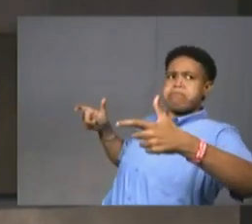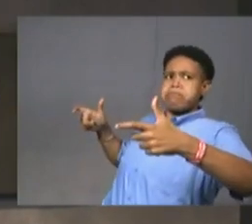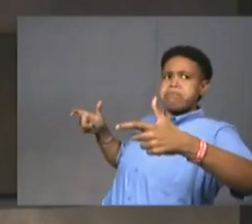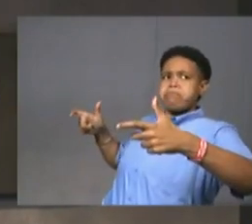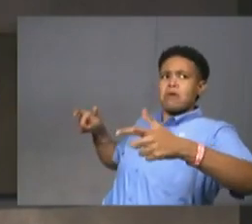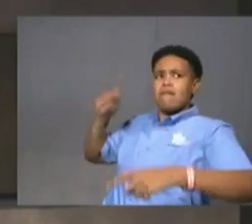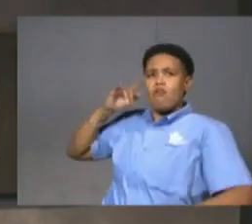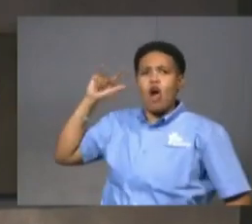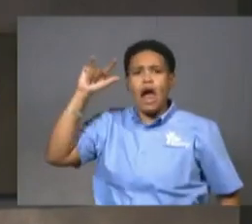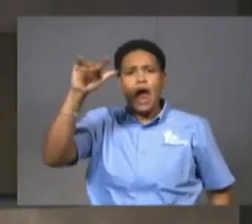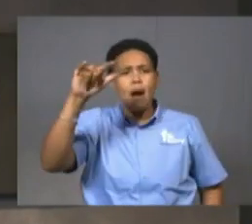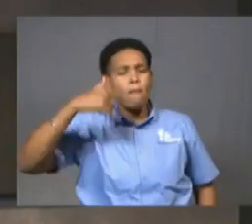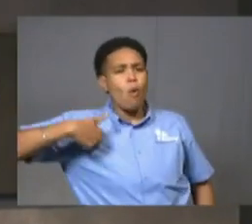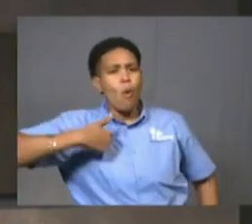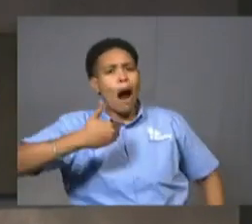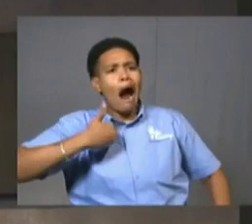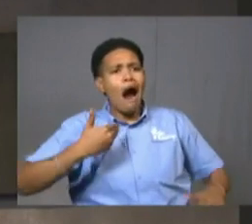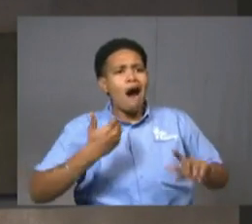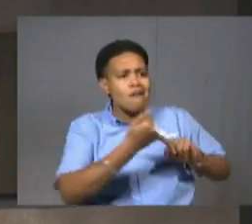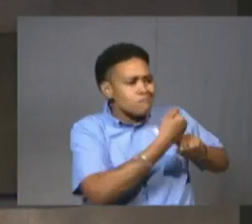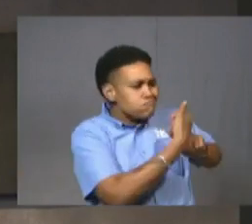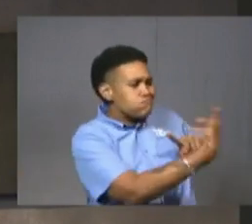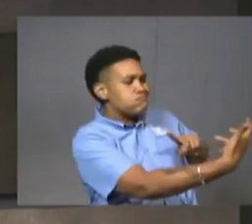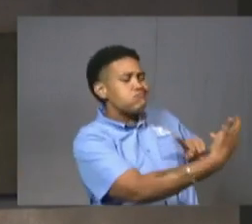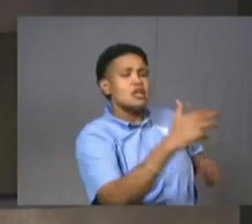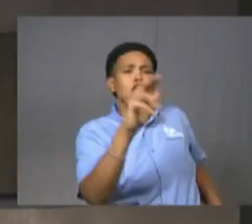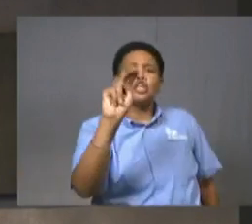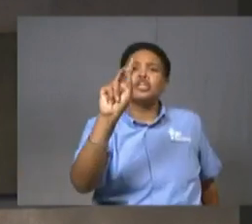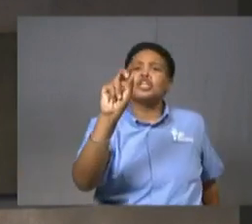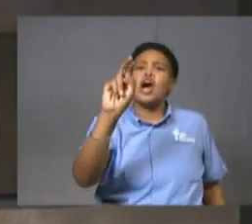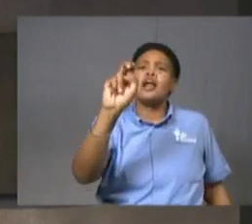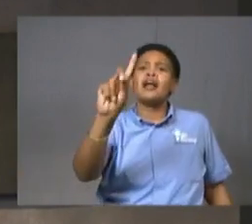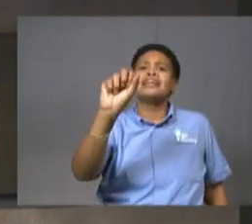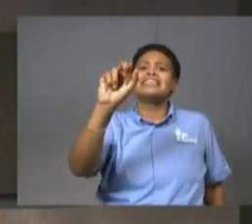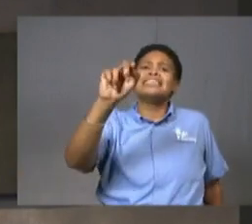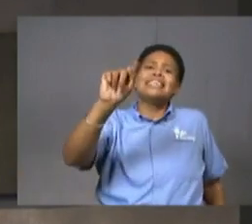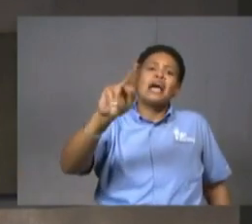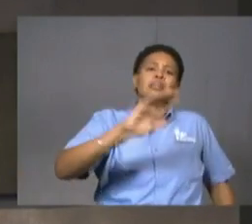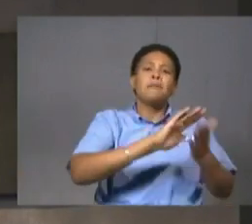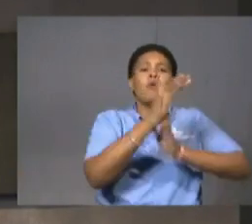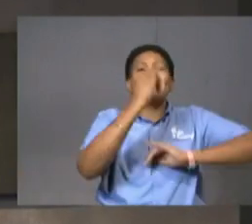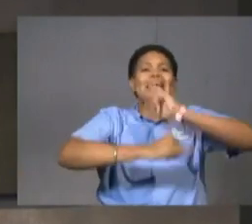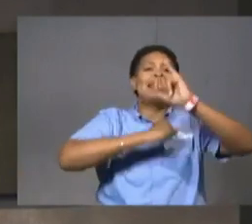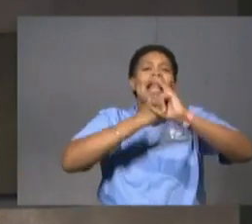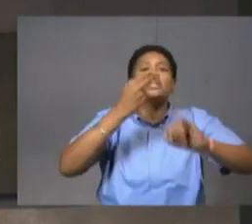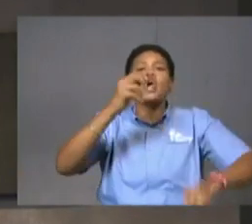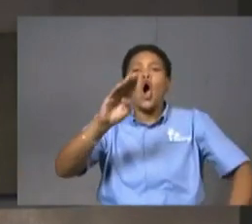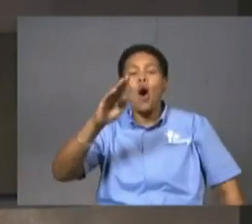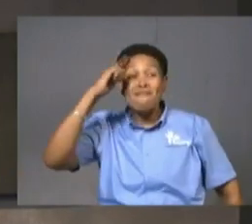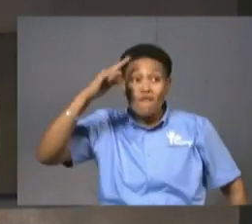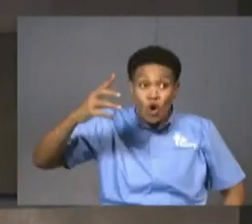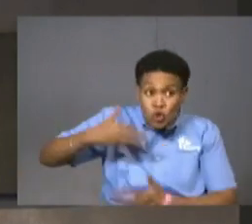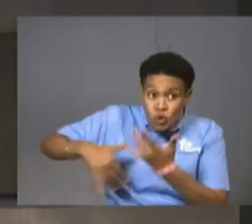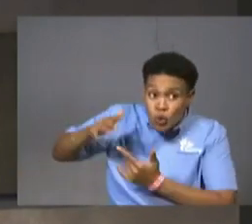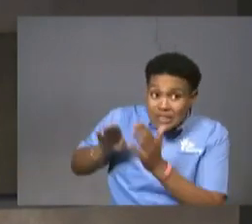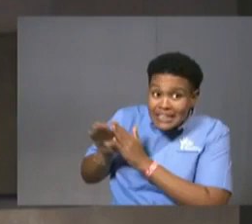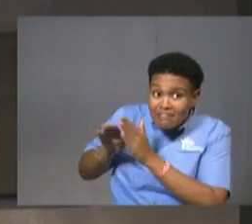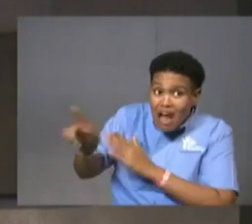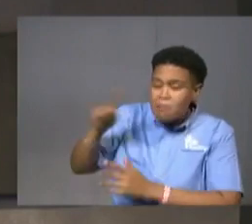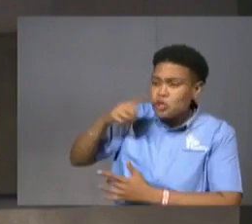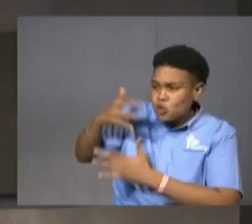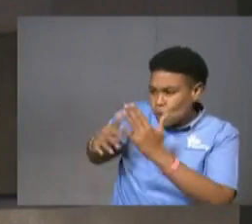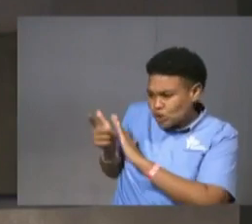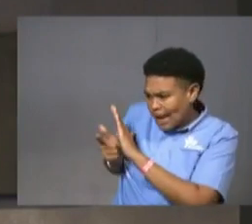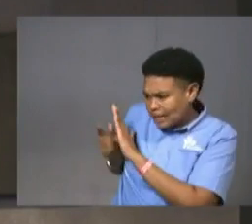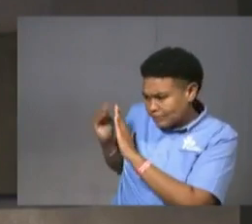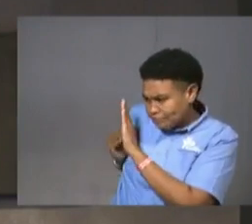the airports, we built out Donald Sangster, it became an international hub. In terms of social development and social